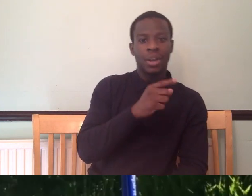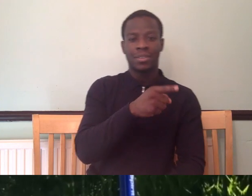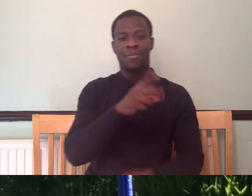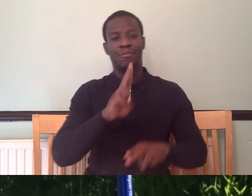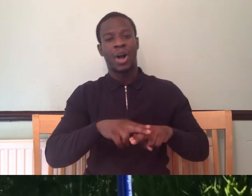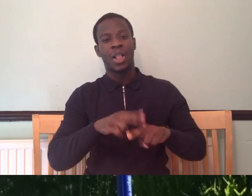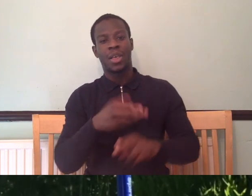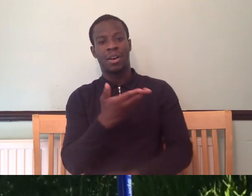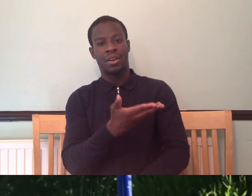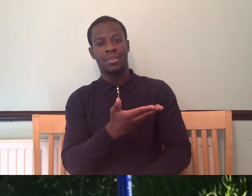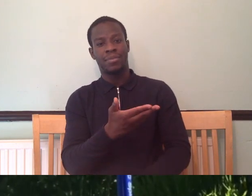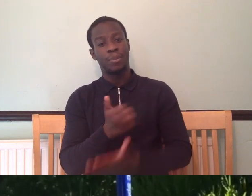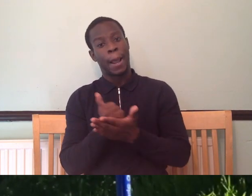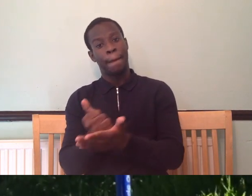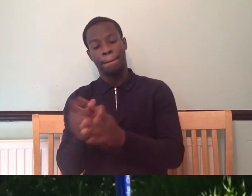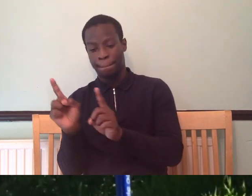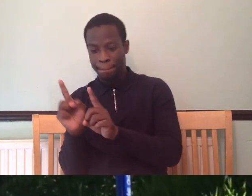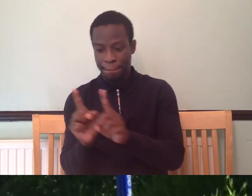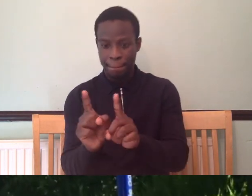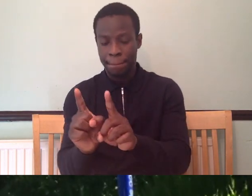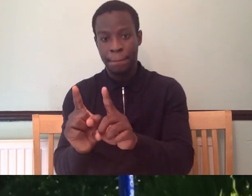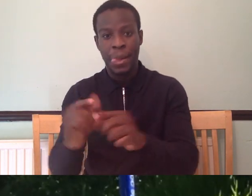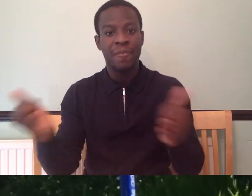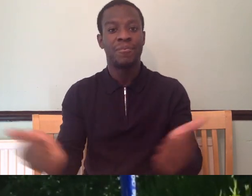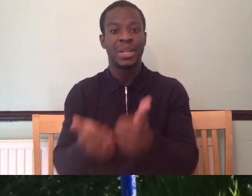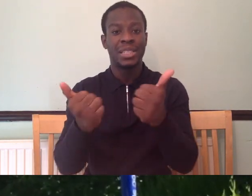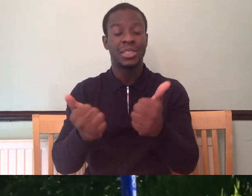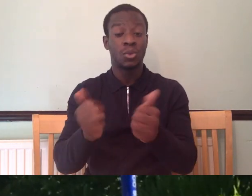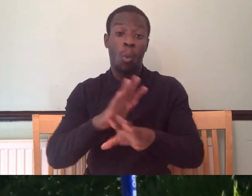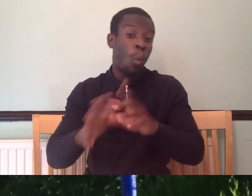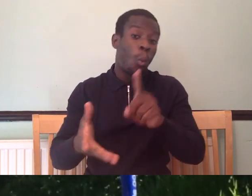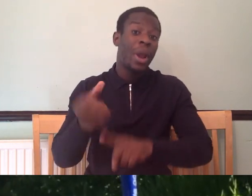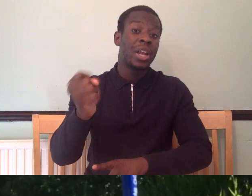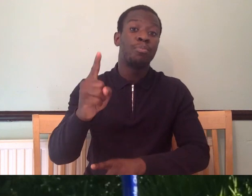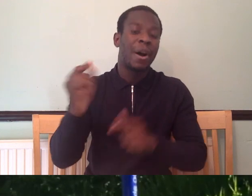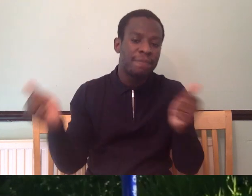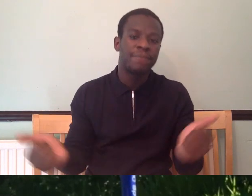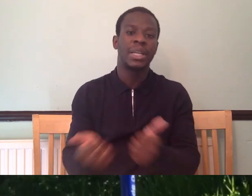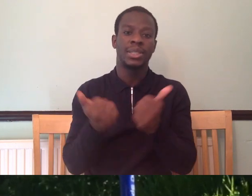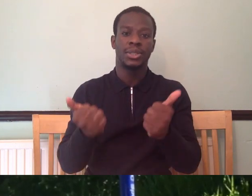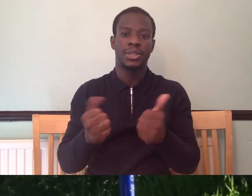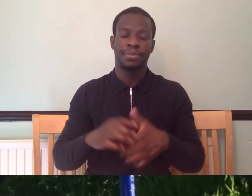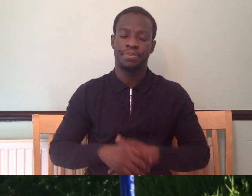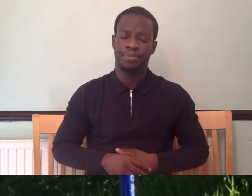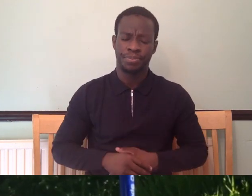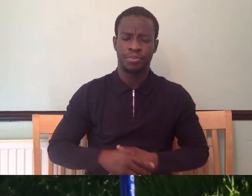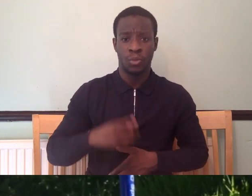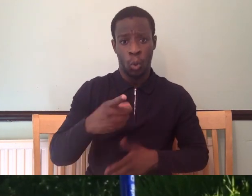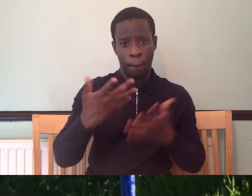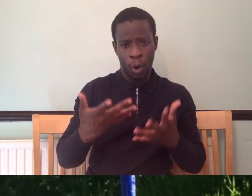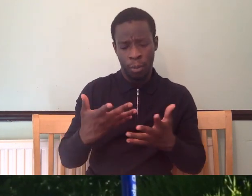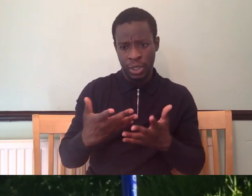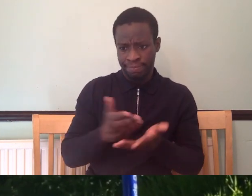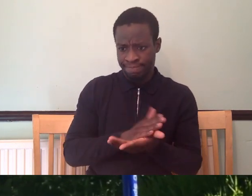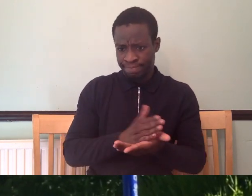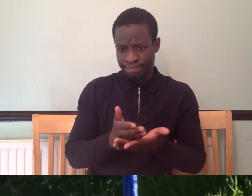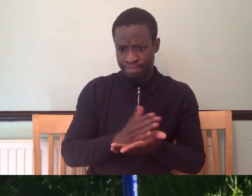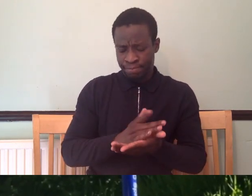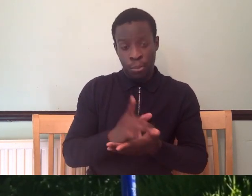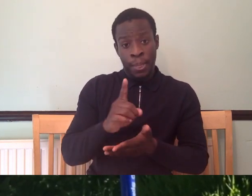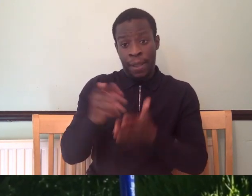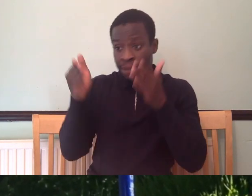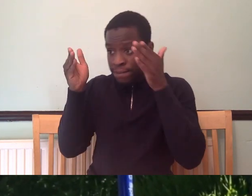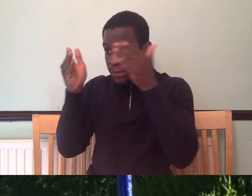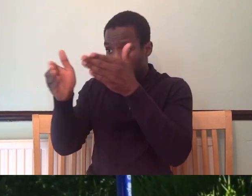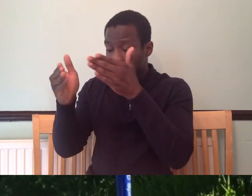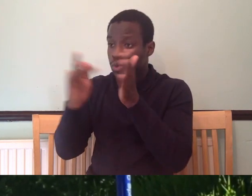line. You may be feeling fearful at the moment, but if you remember to fix your eyes upon Jesus, to listen